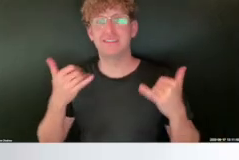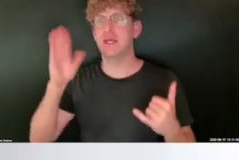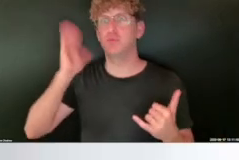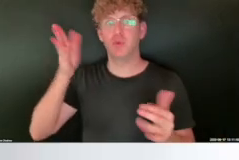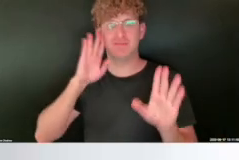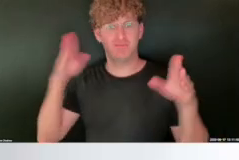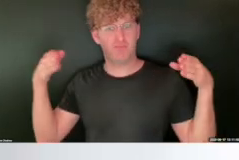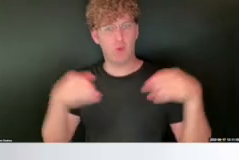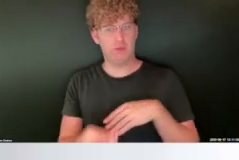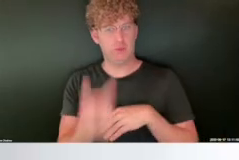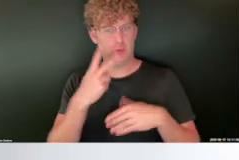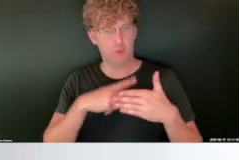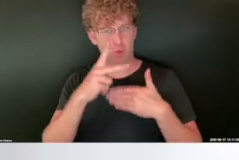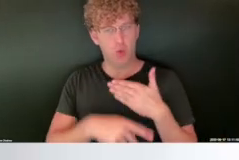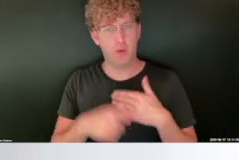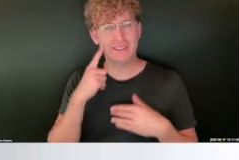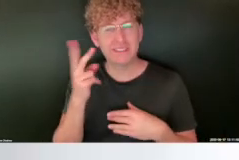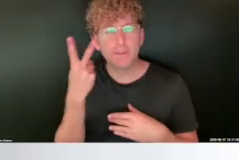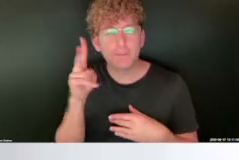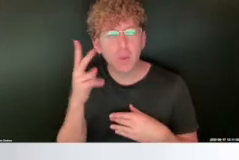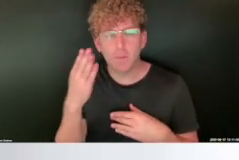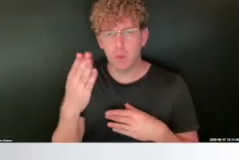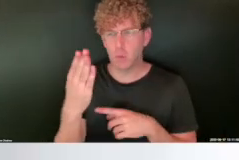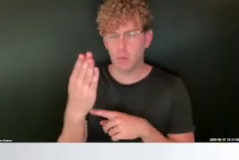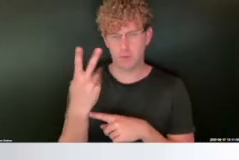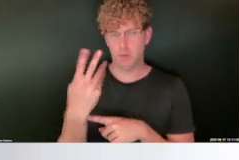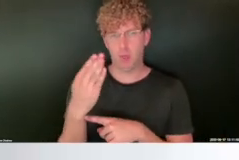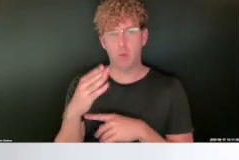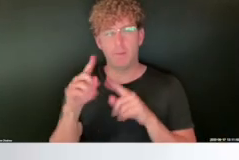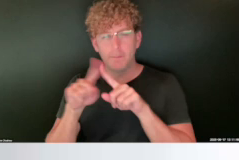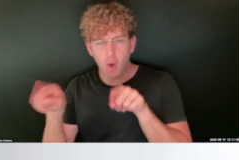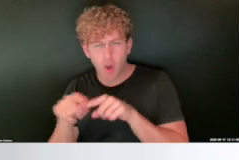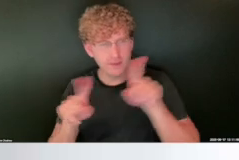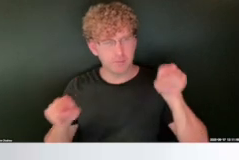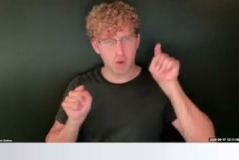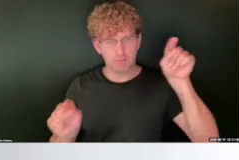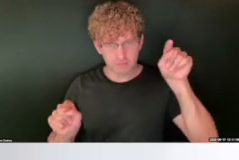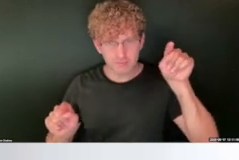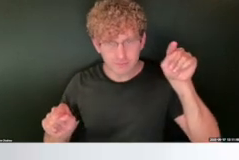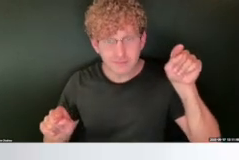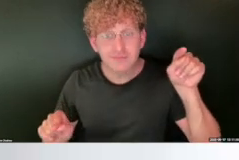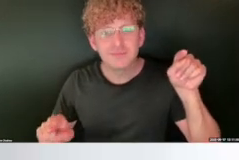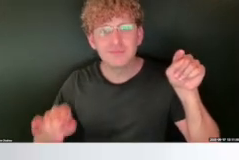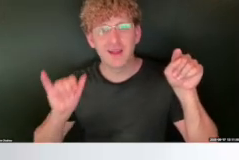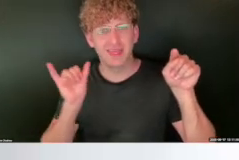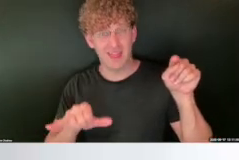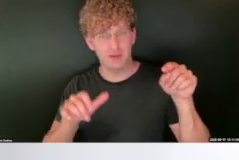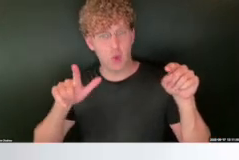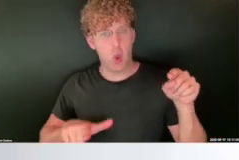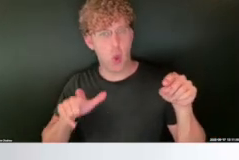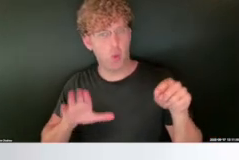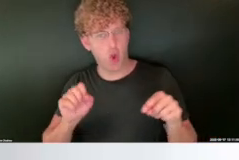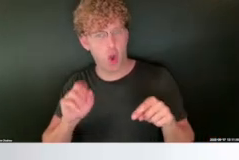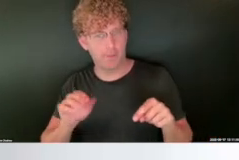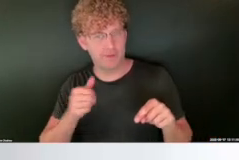improvement programs. Each incentive program has its own distinct goals that support the state of California's